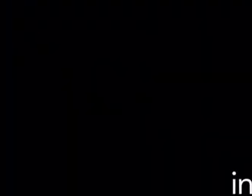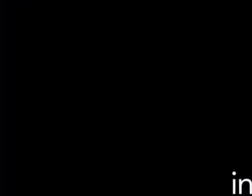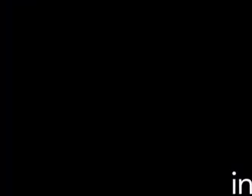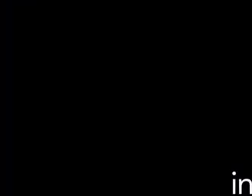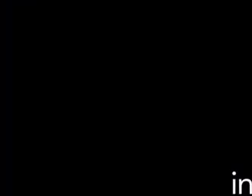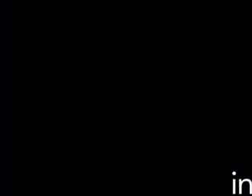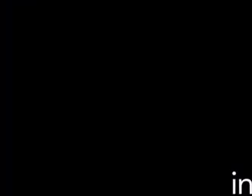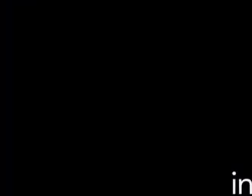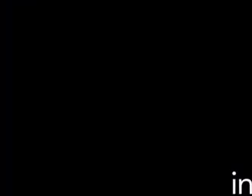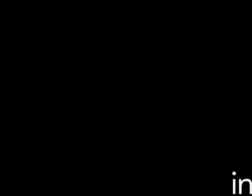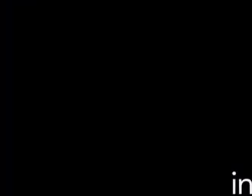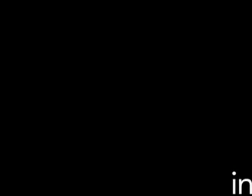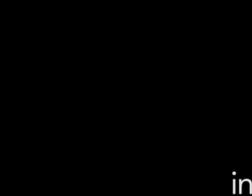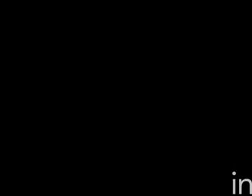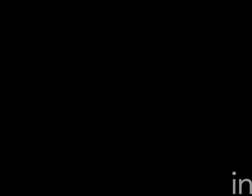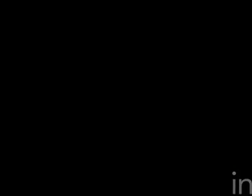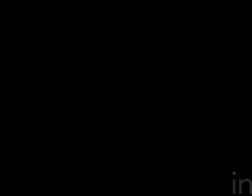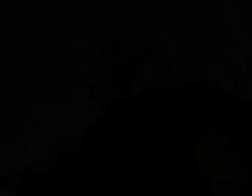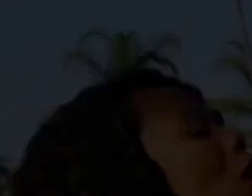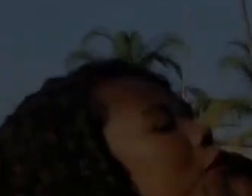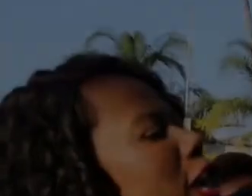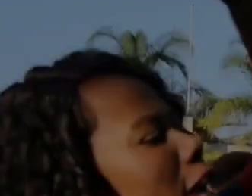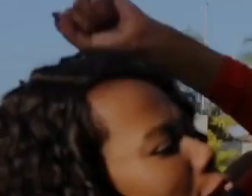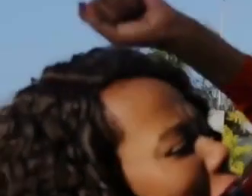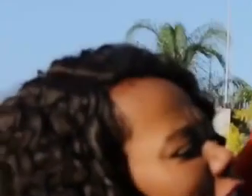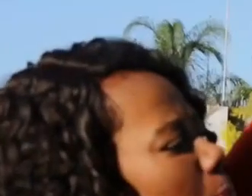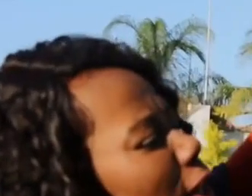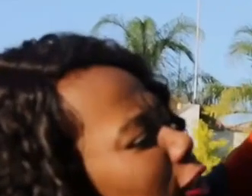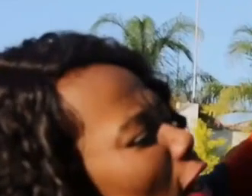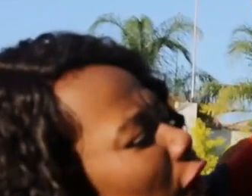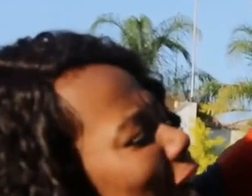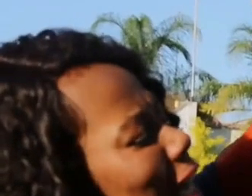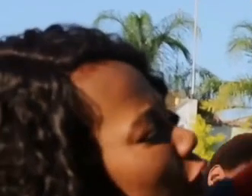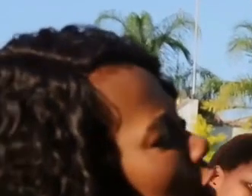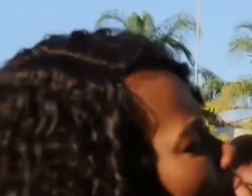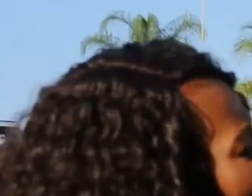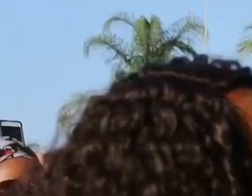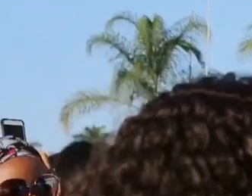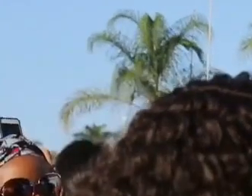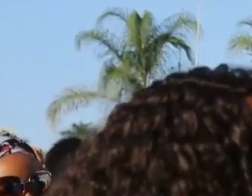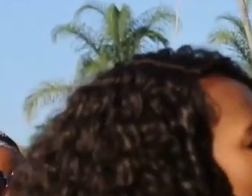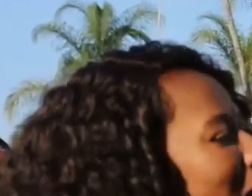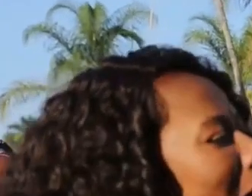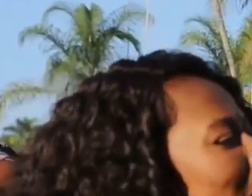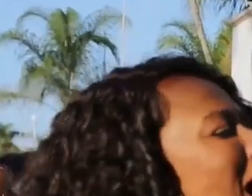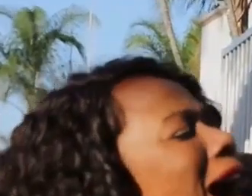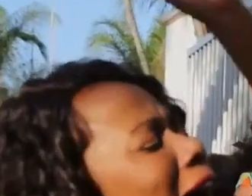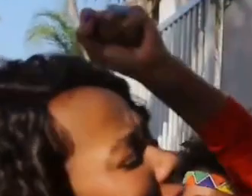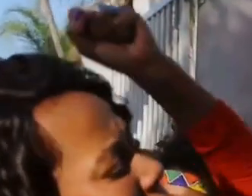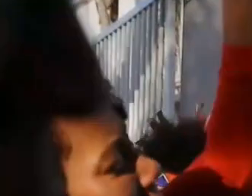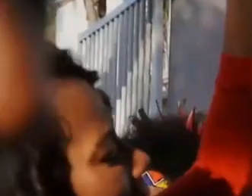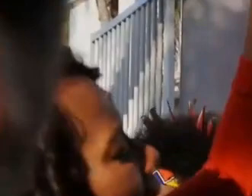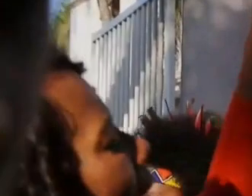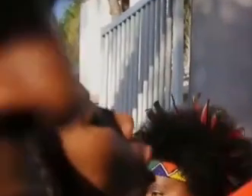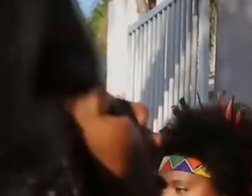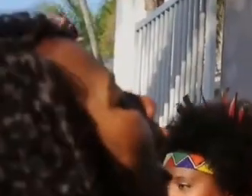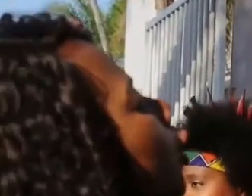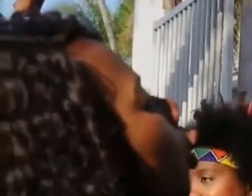Viva the spirit of young women, viva! Viva! Viva the spirit of girls, viva! Viva!